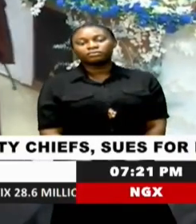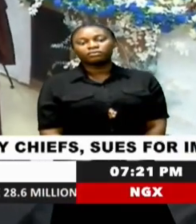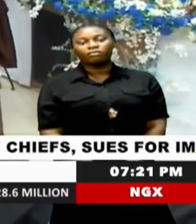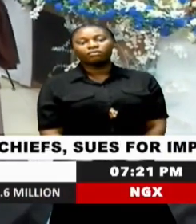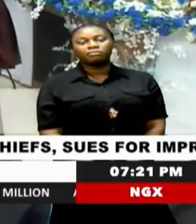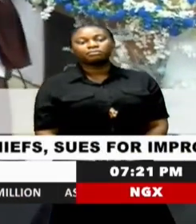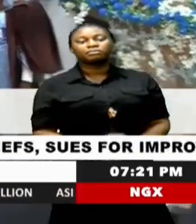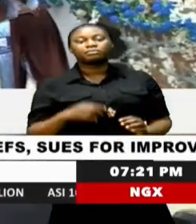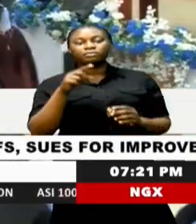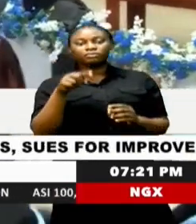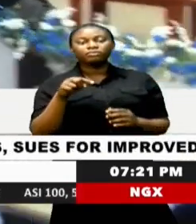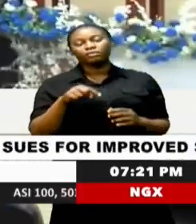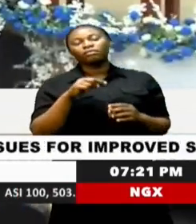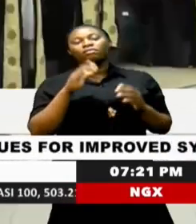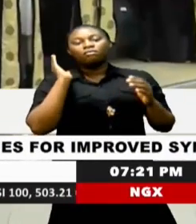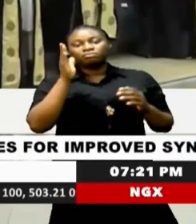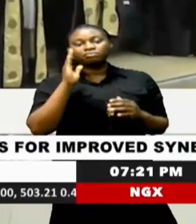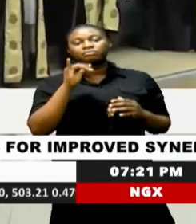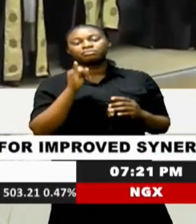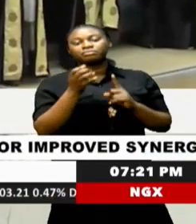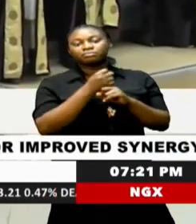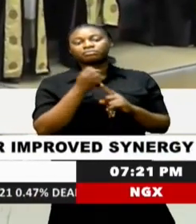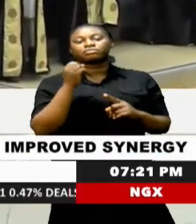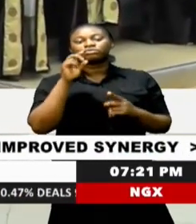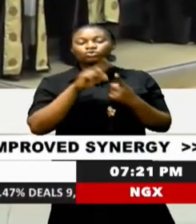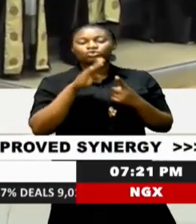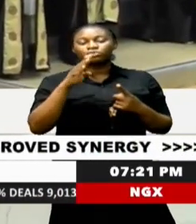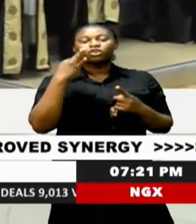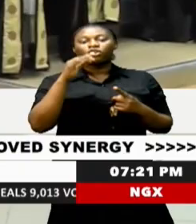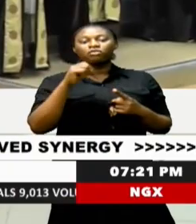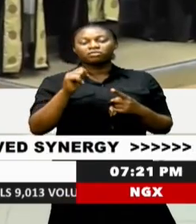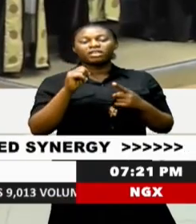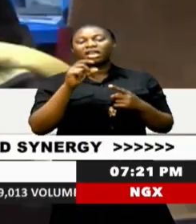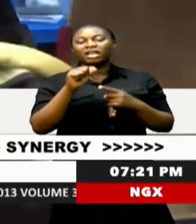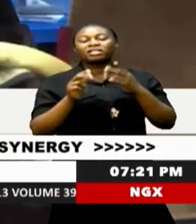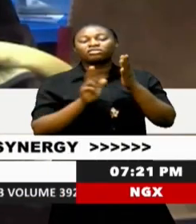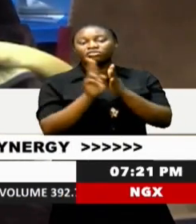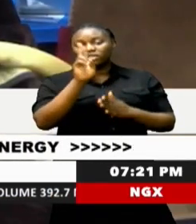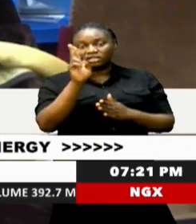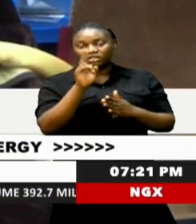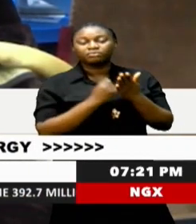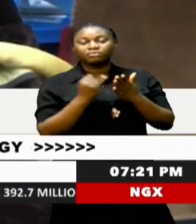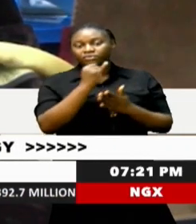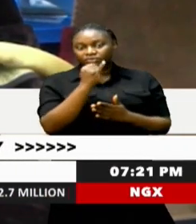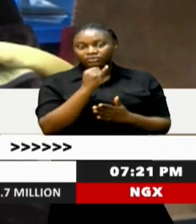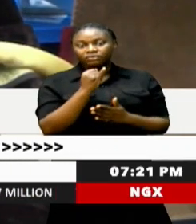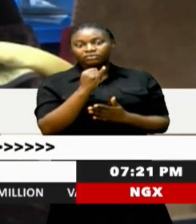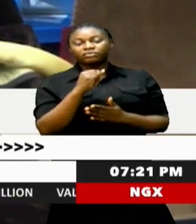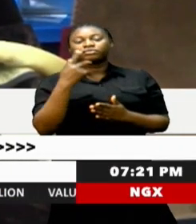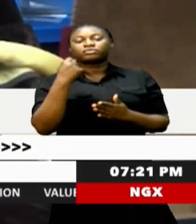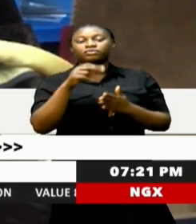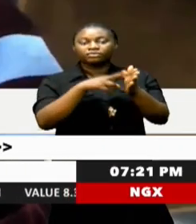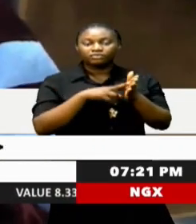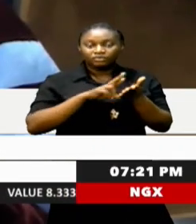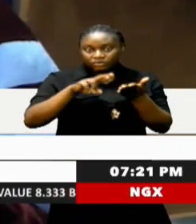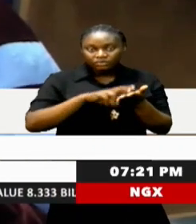Inaugural lectures are said to be the hallmark of any tertiary institution, a statutory requirement, research,